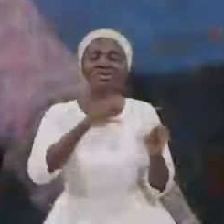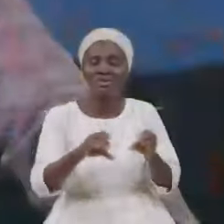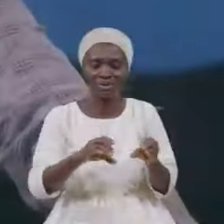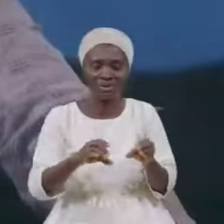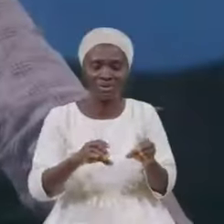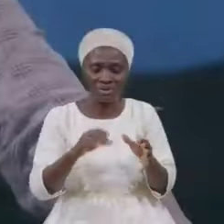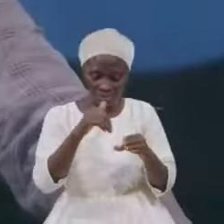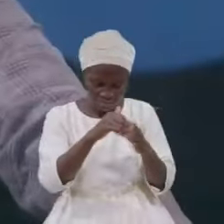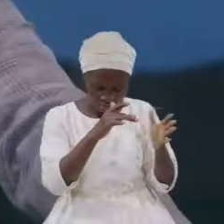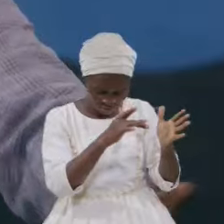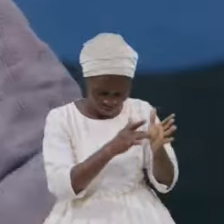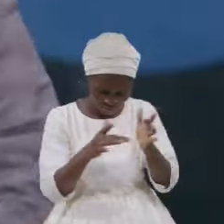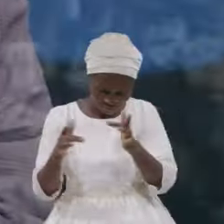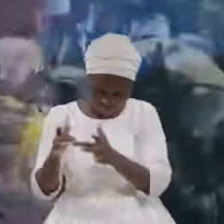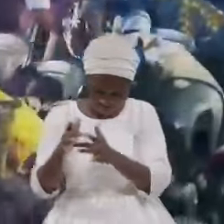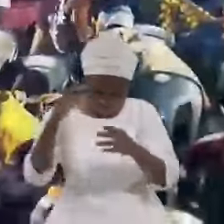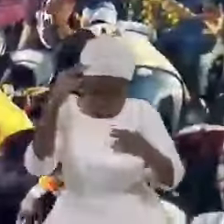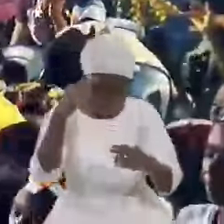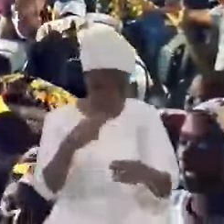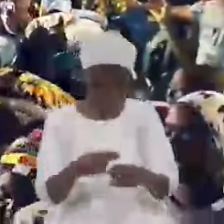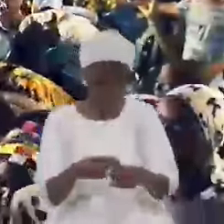name we pray.